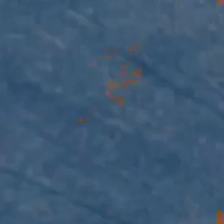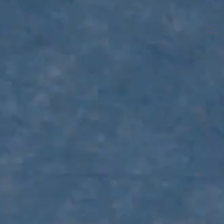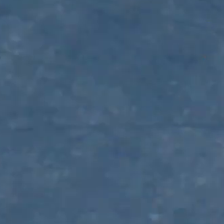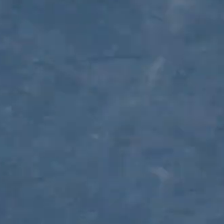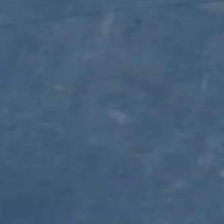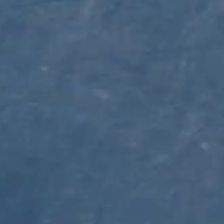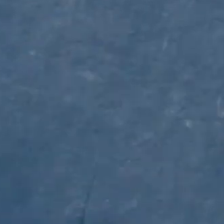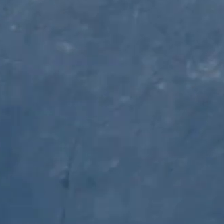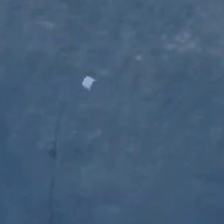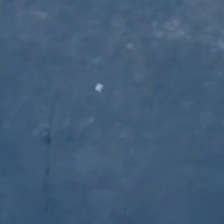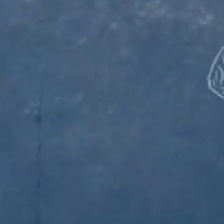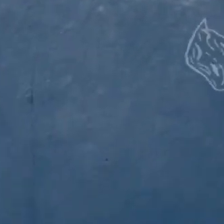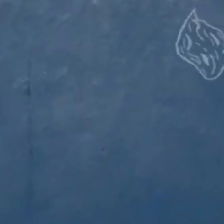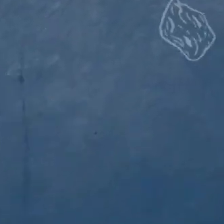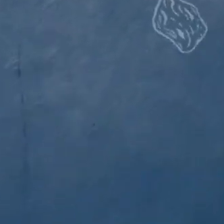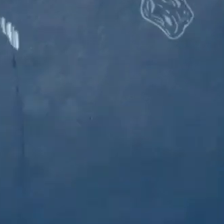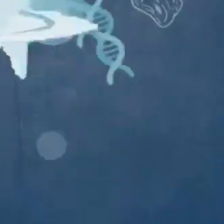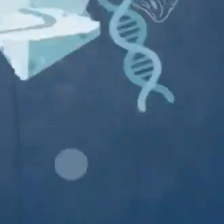goodbye.